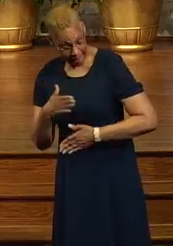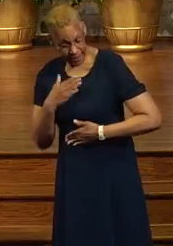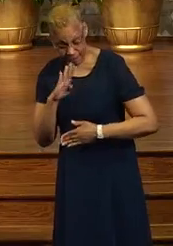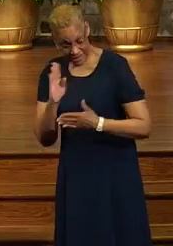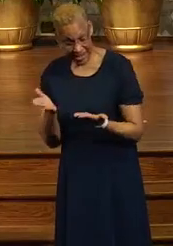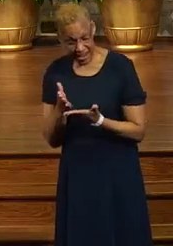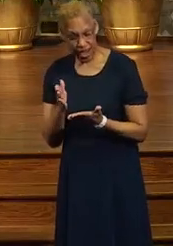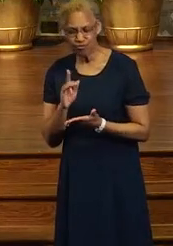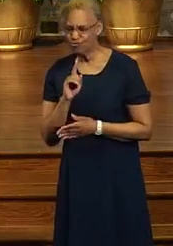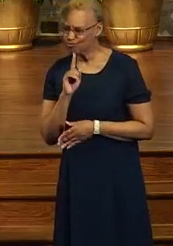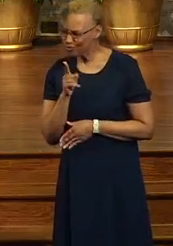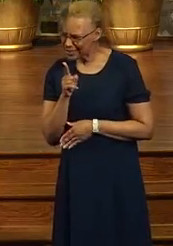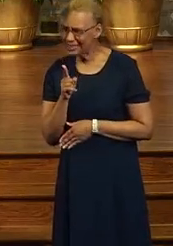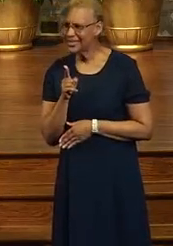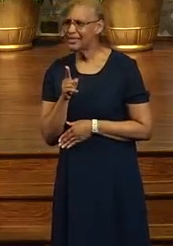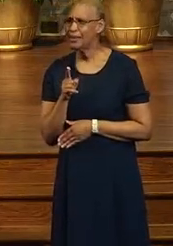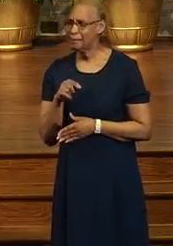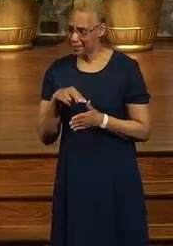that.